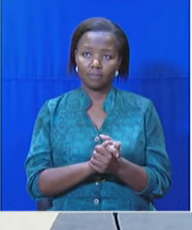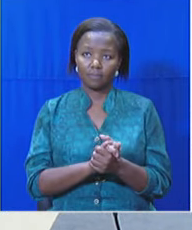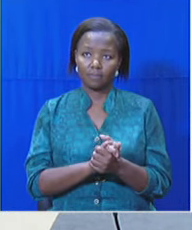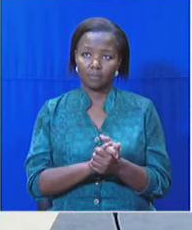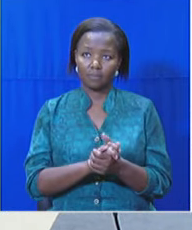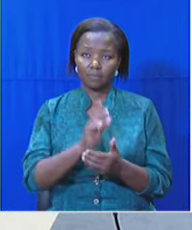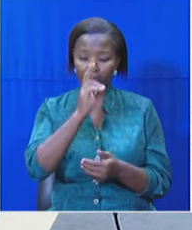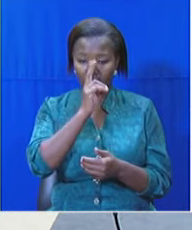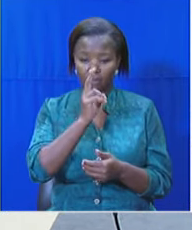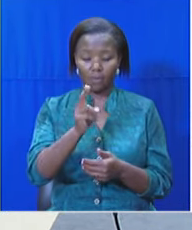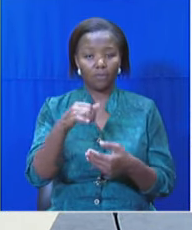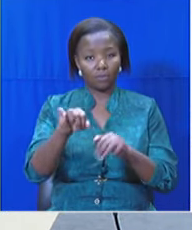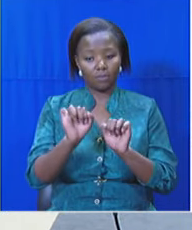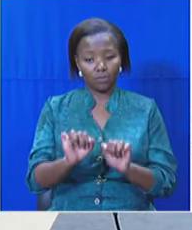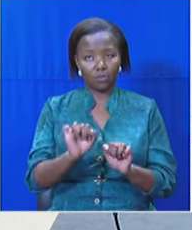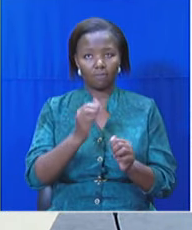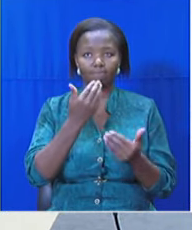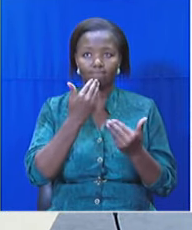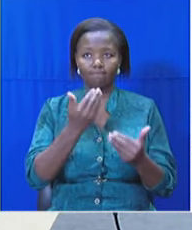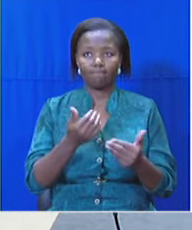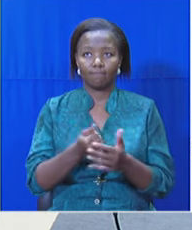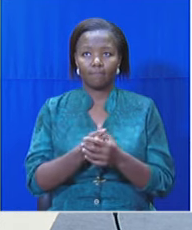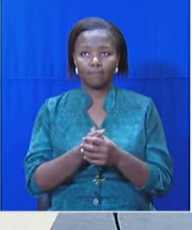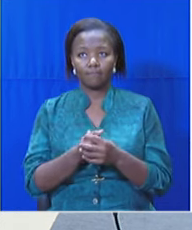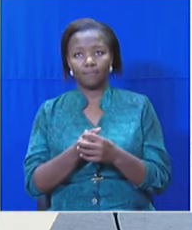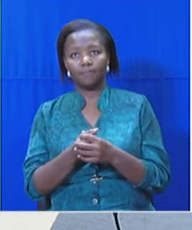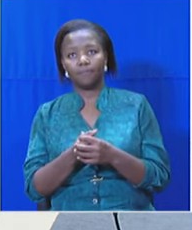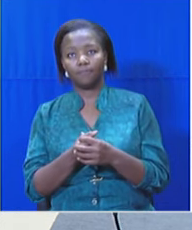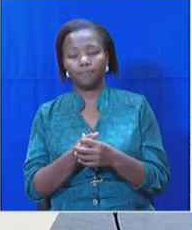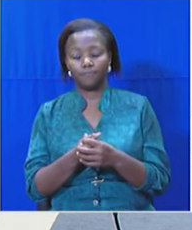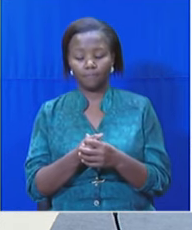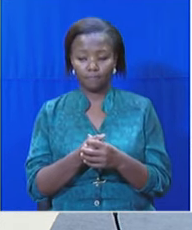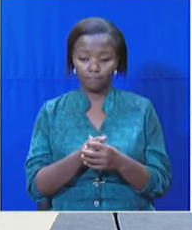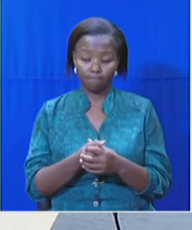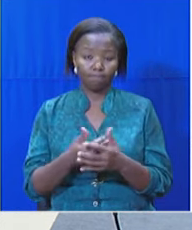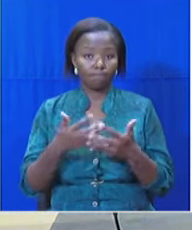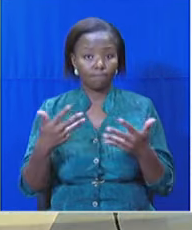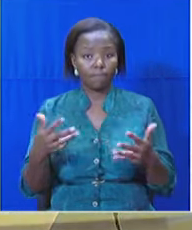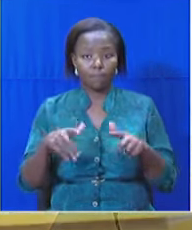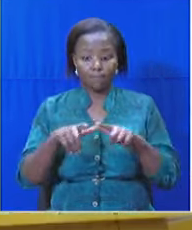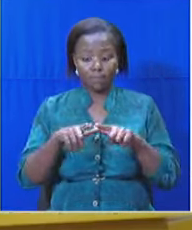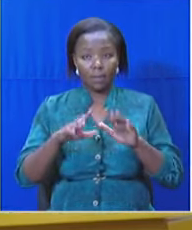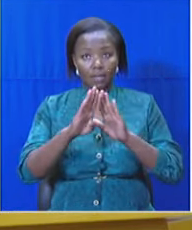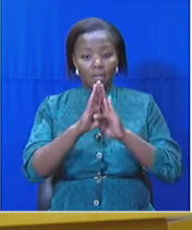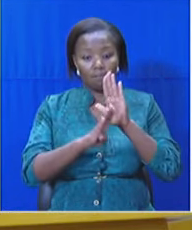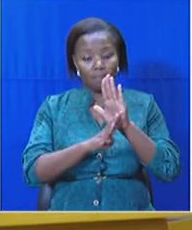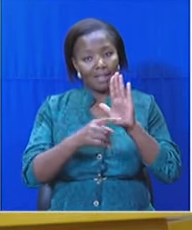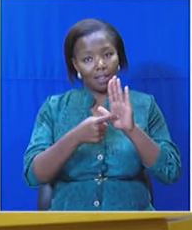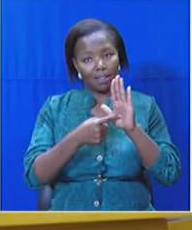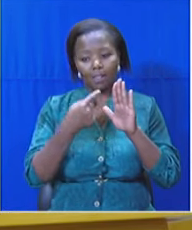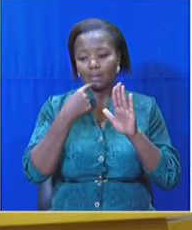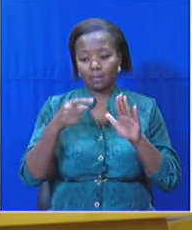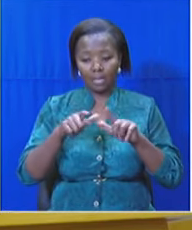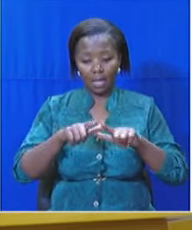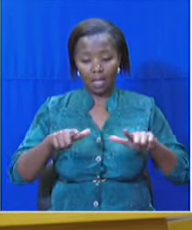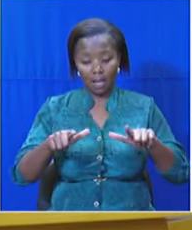Honorable Chairperson, thank you. In terms of the expropriation bill, the state